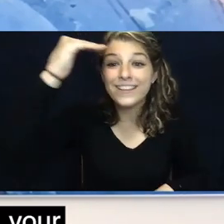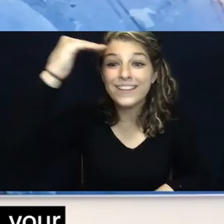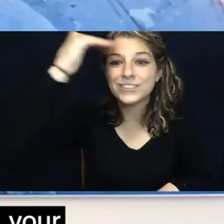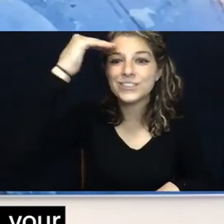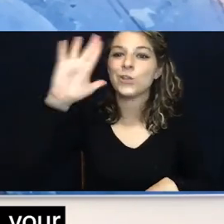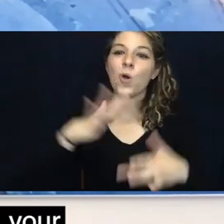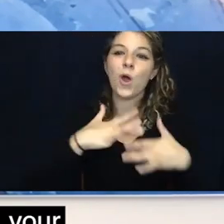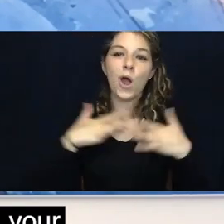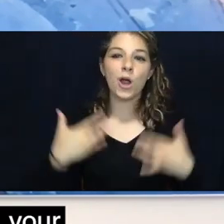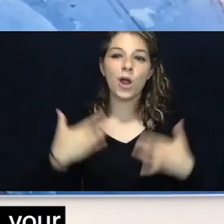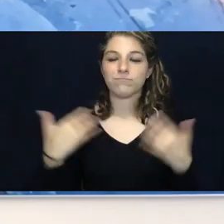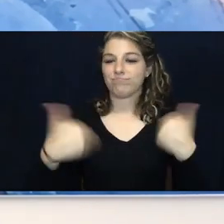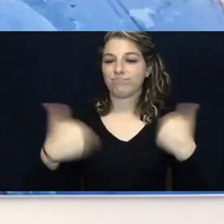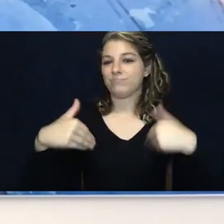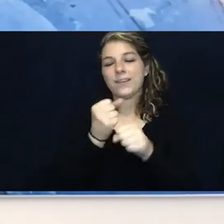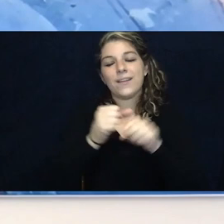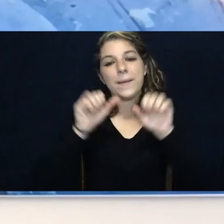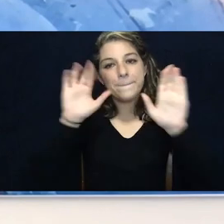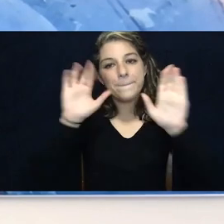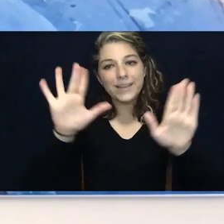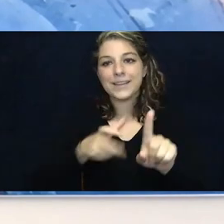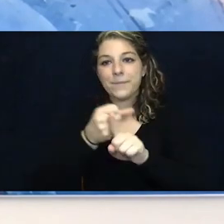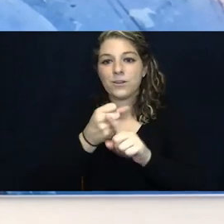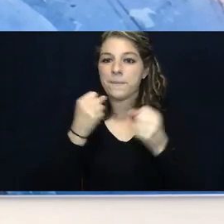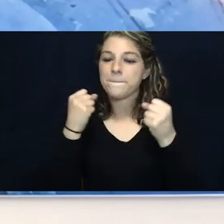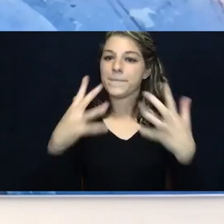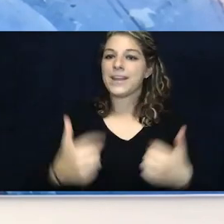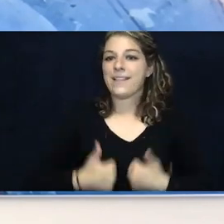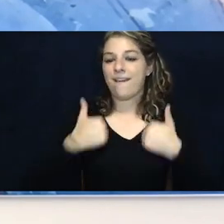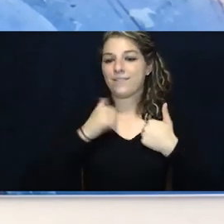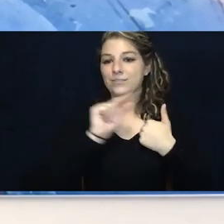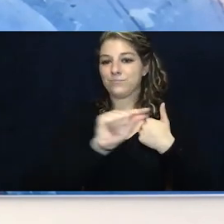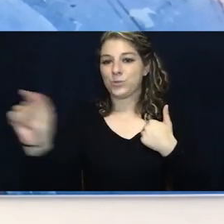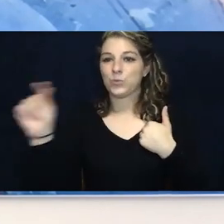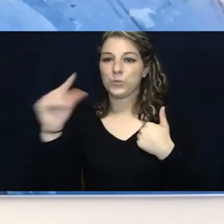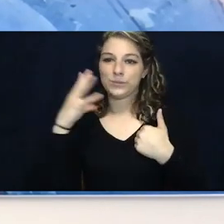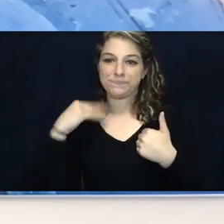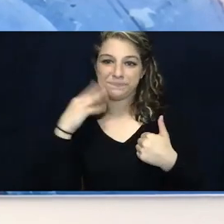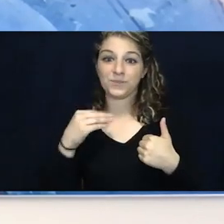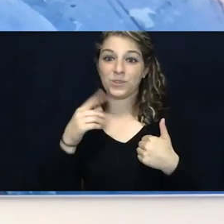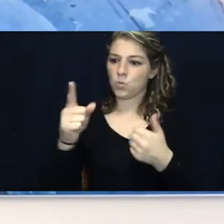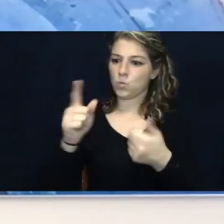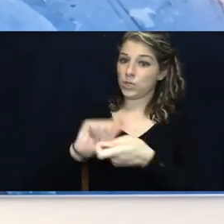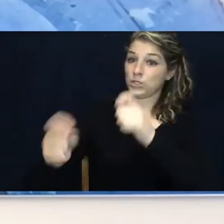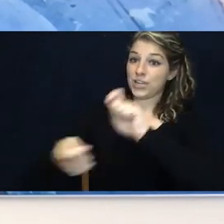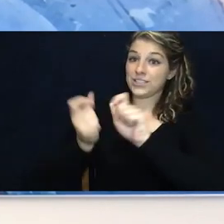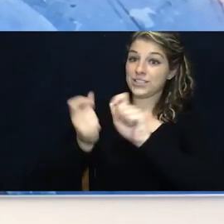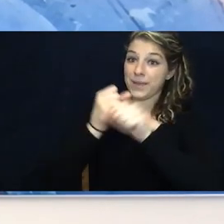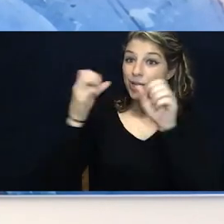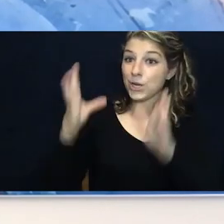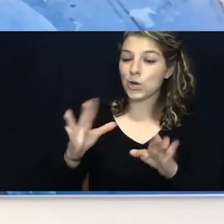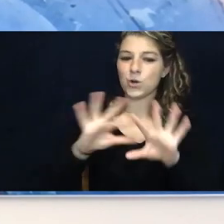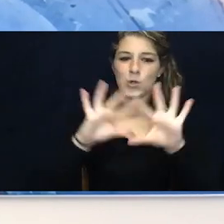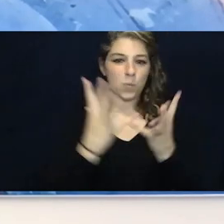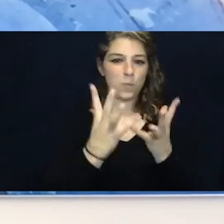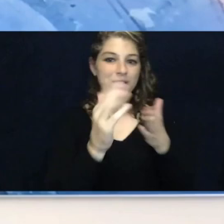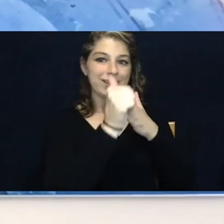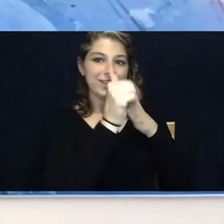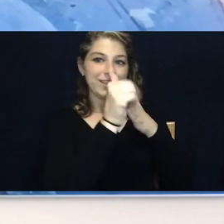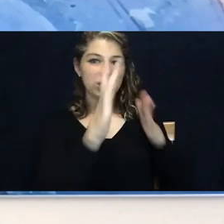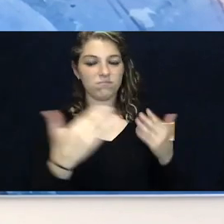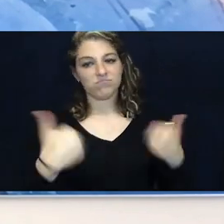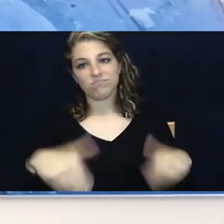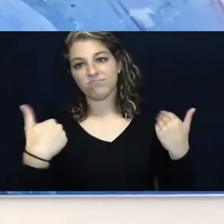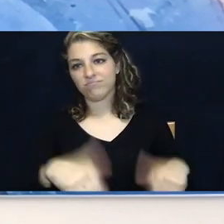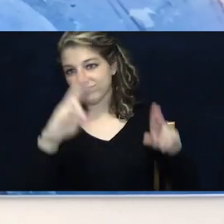your knowledge, and your heart, you make an amazing impact on the many lives you touch. You are a change maker and a global leader